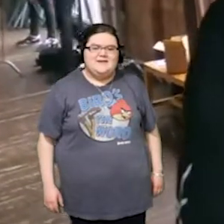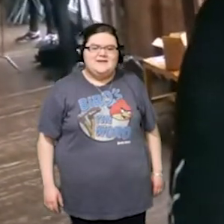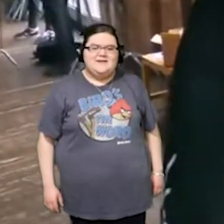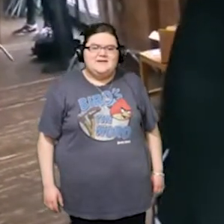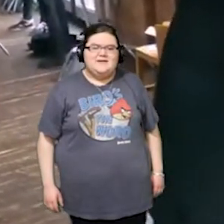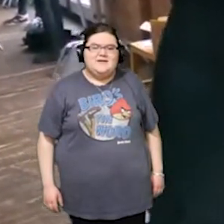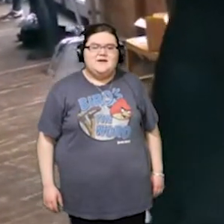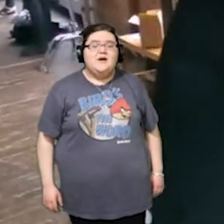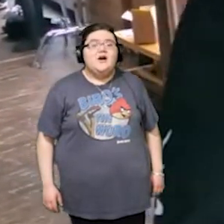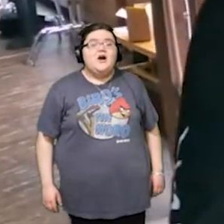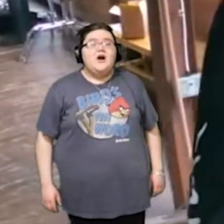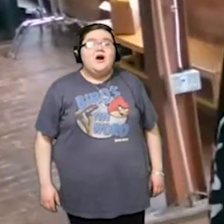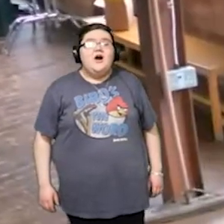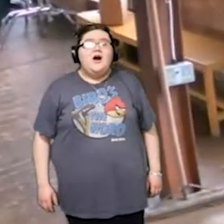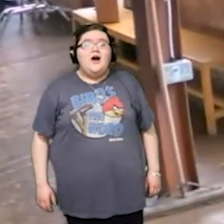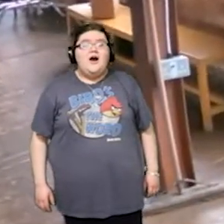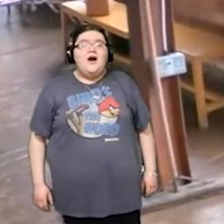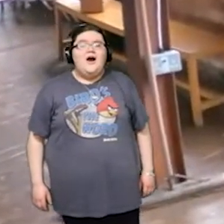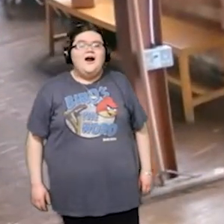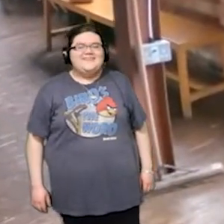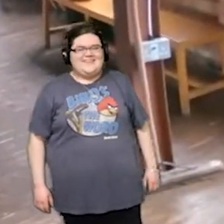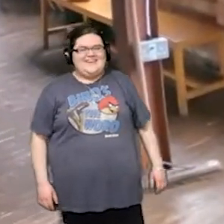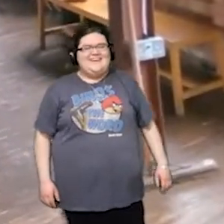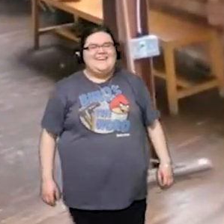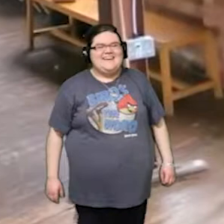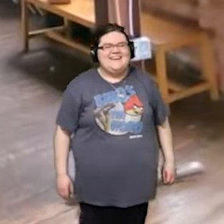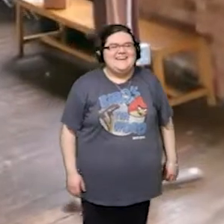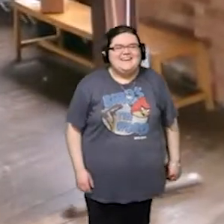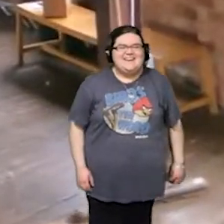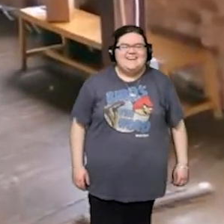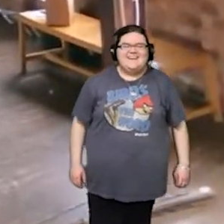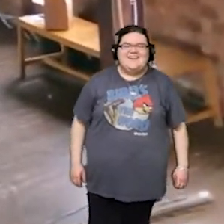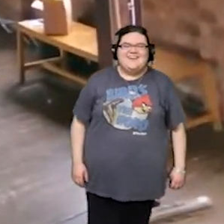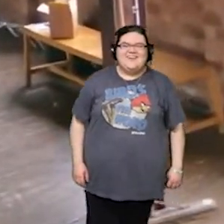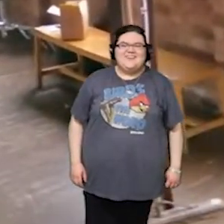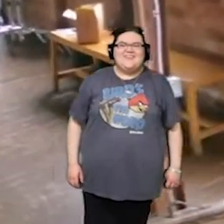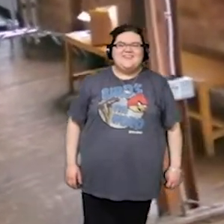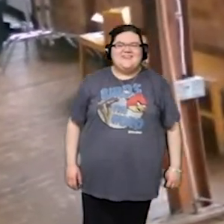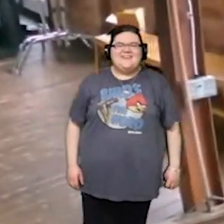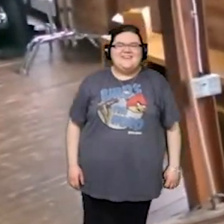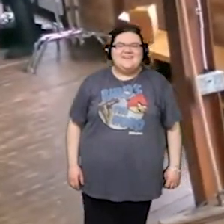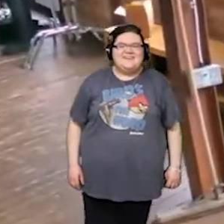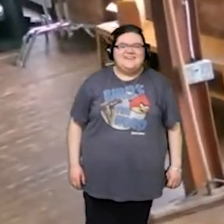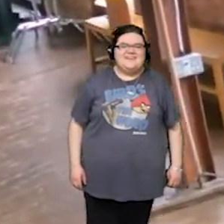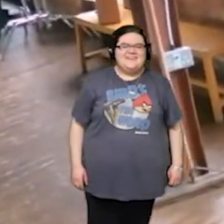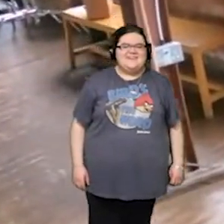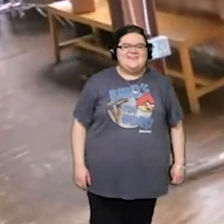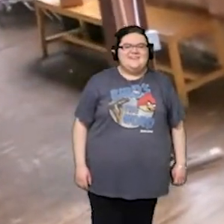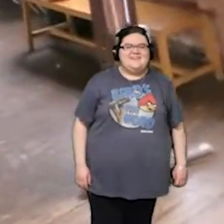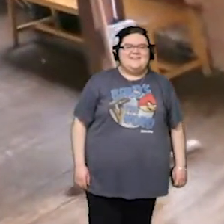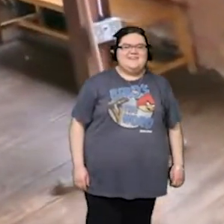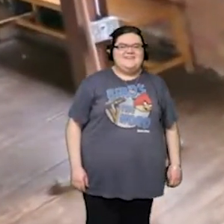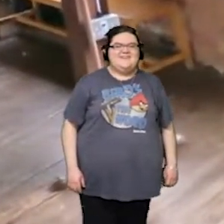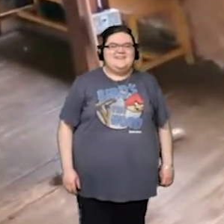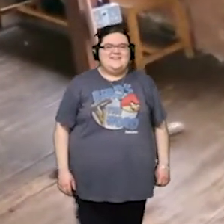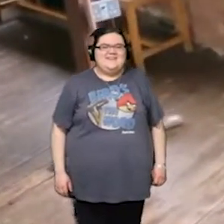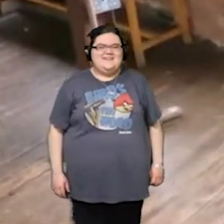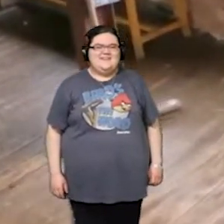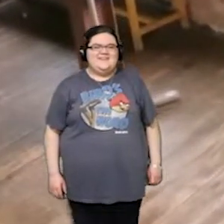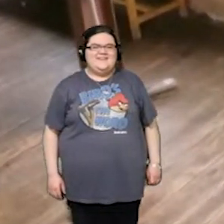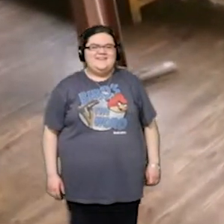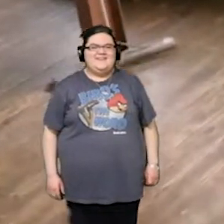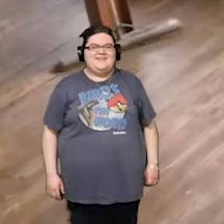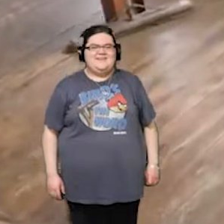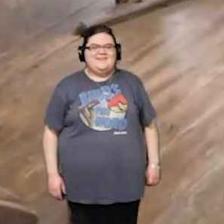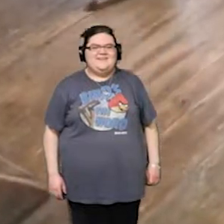Blackmagic 6K Pro. Blackmagic K. I'm speechless. No, it's not even a wrap, bro. I know you put something else in there. It's